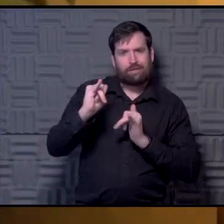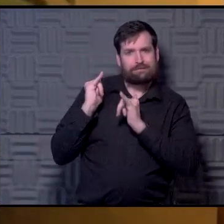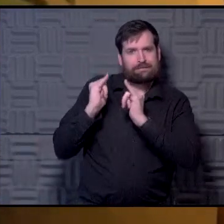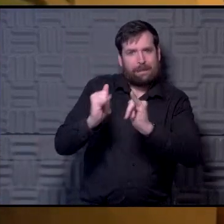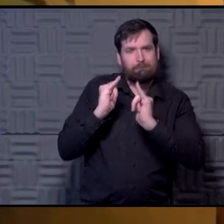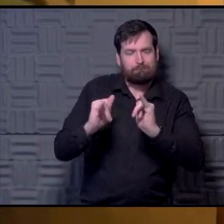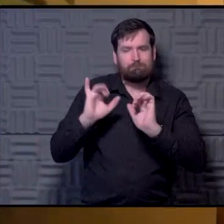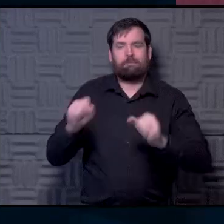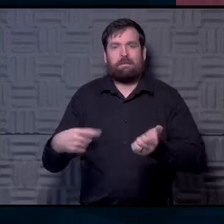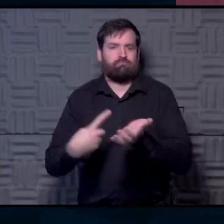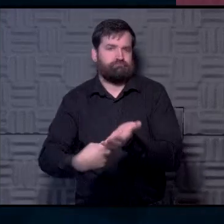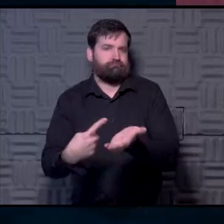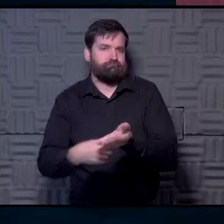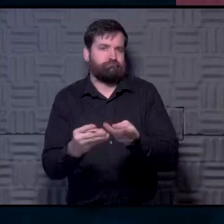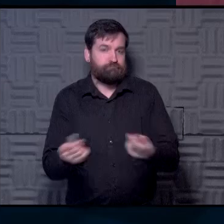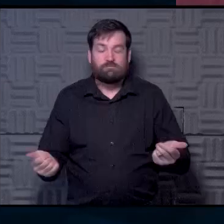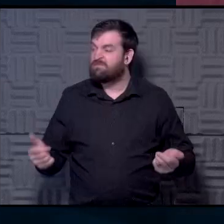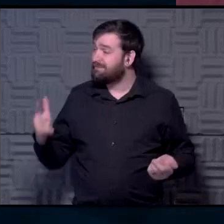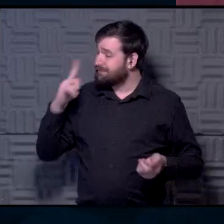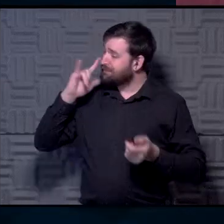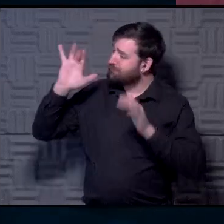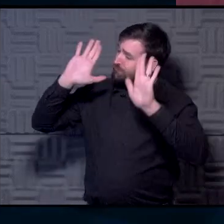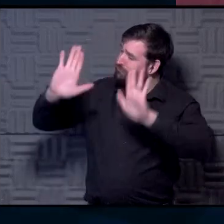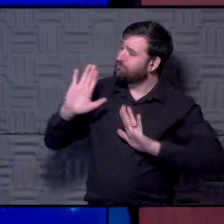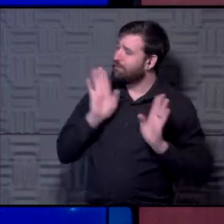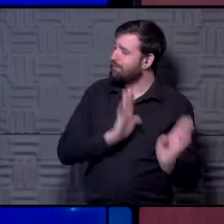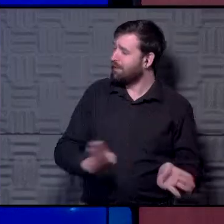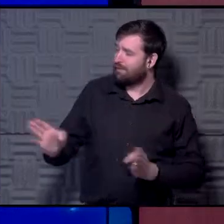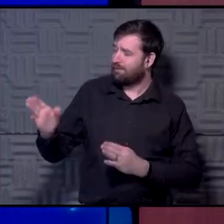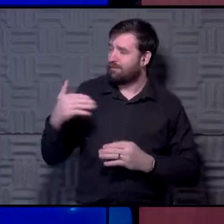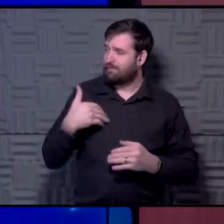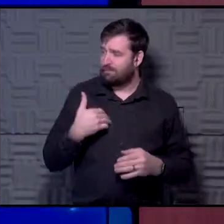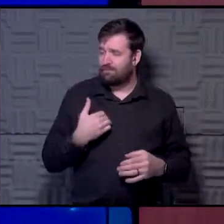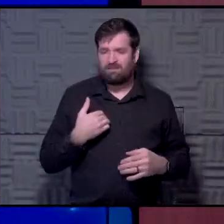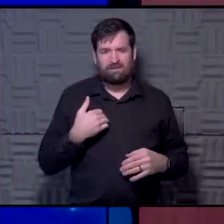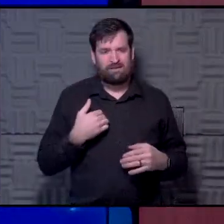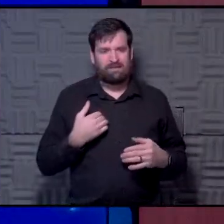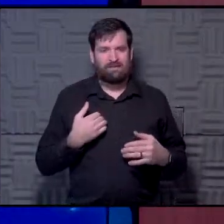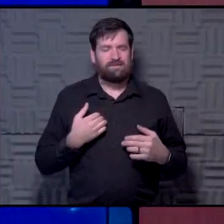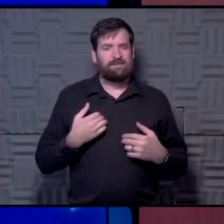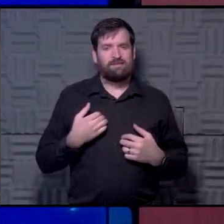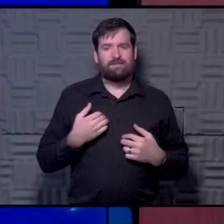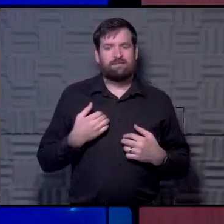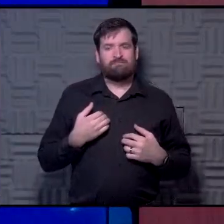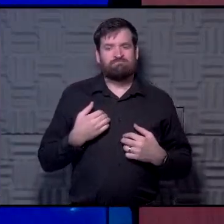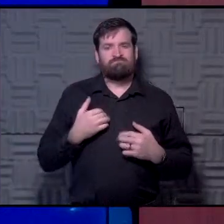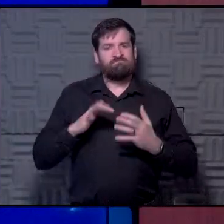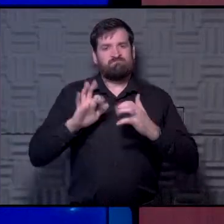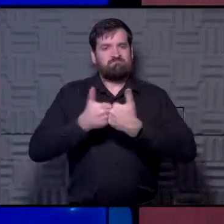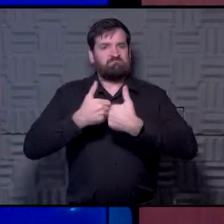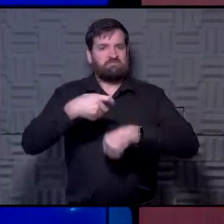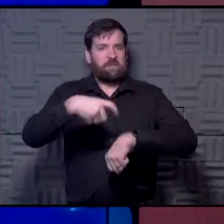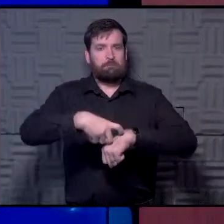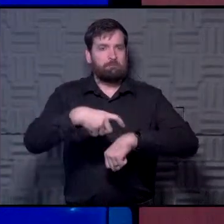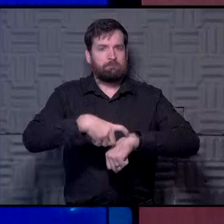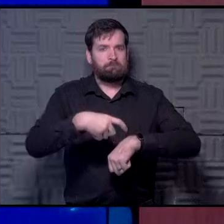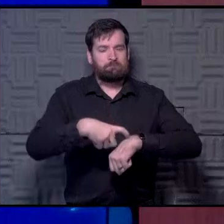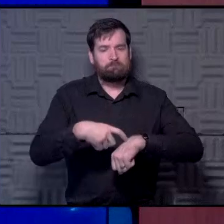concerns. Well, that sounds like a great plan, and I know this is a challenging time, I think,